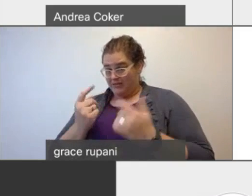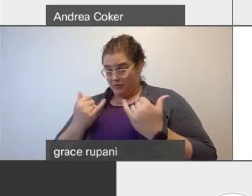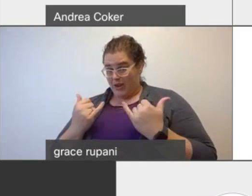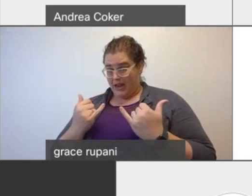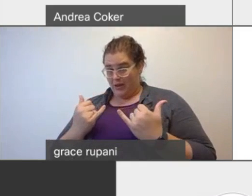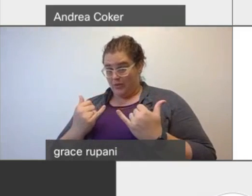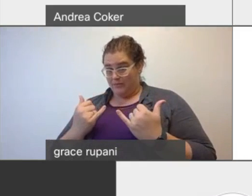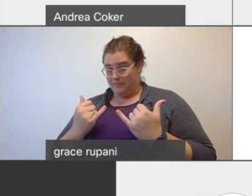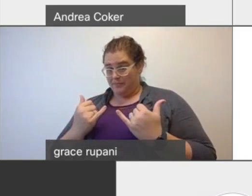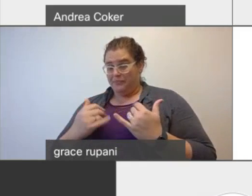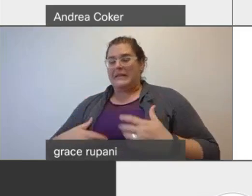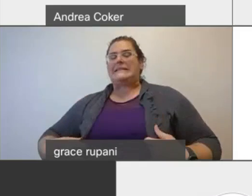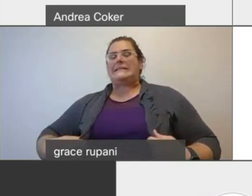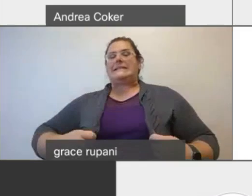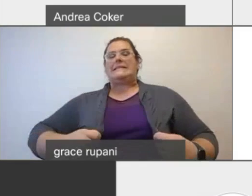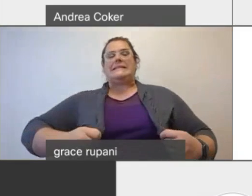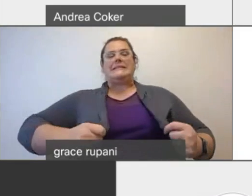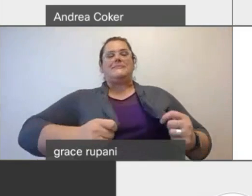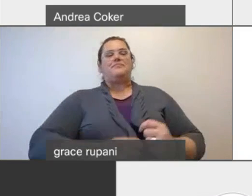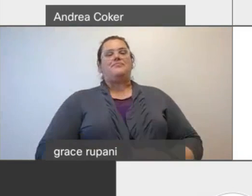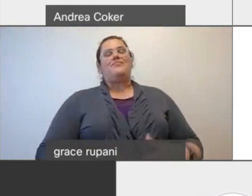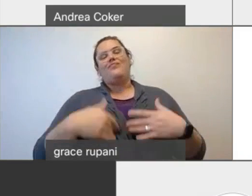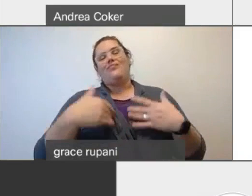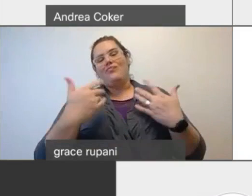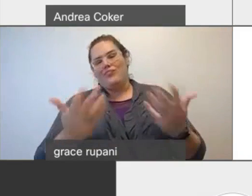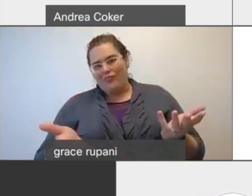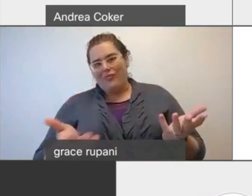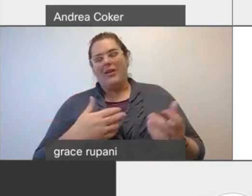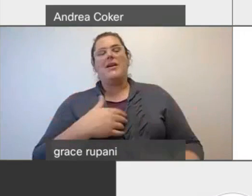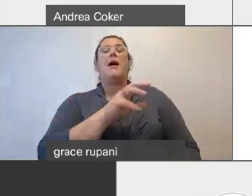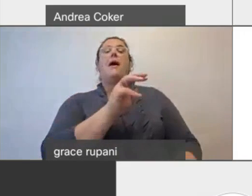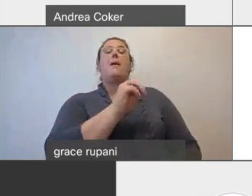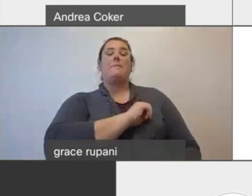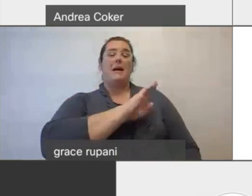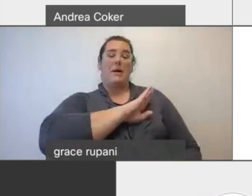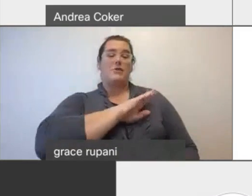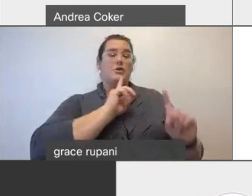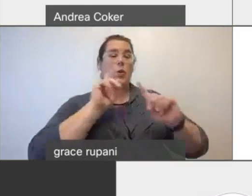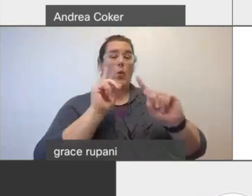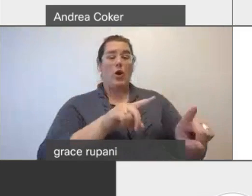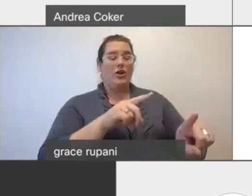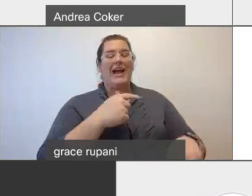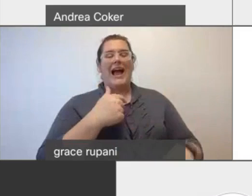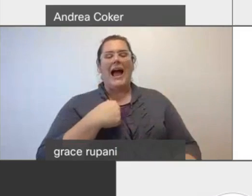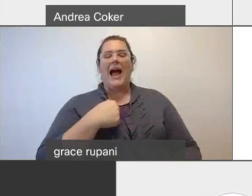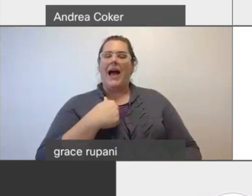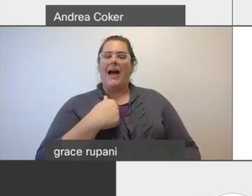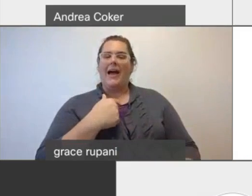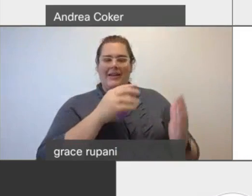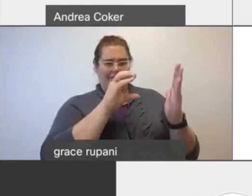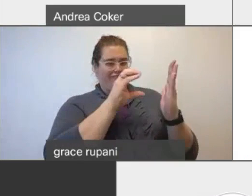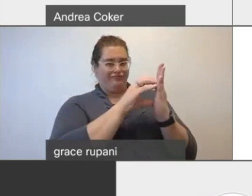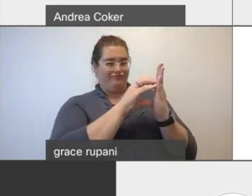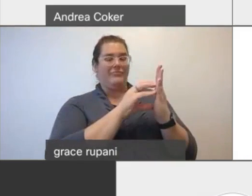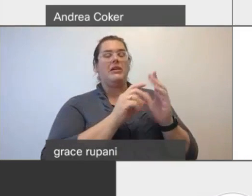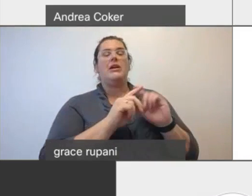I only hesitate because, to the extent it's in the mayor's order, once we have worked out exactly how it should be